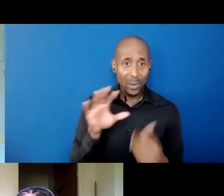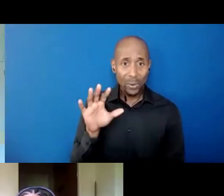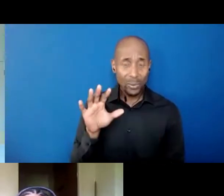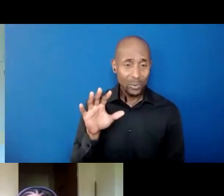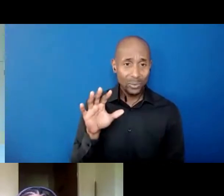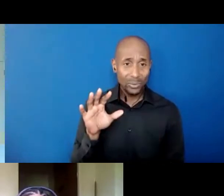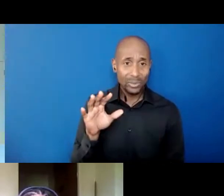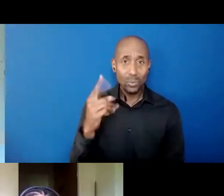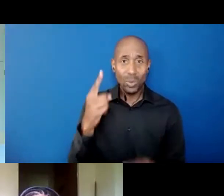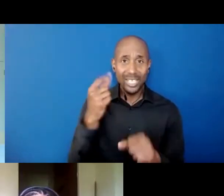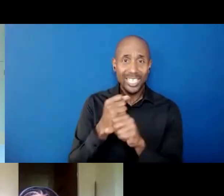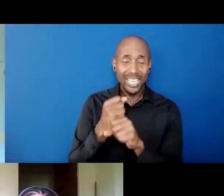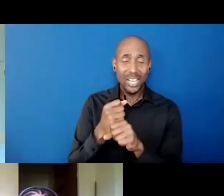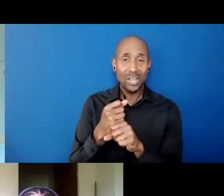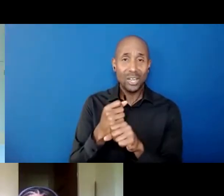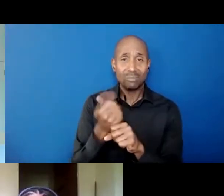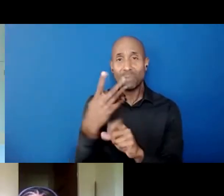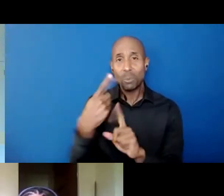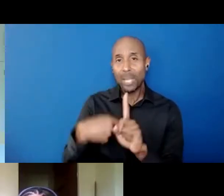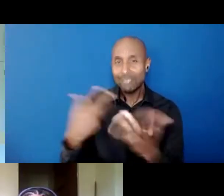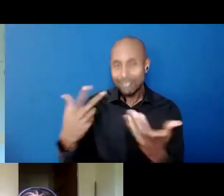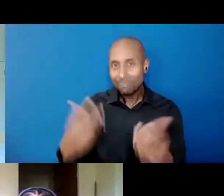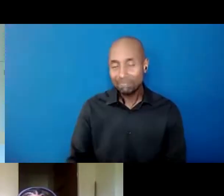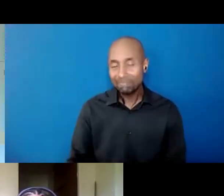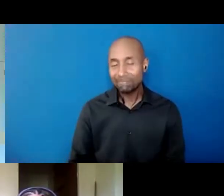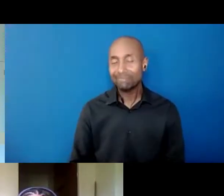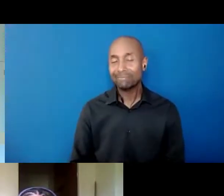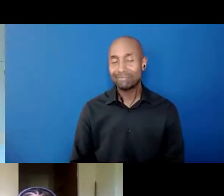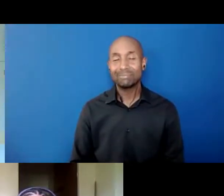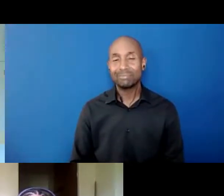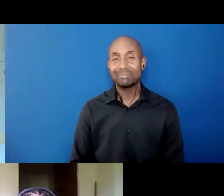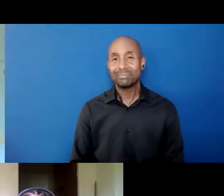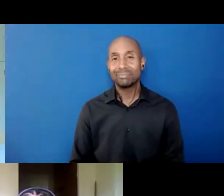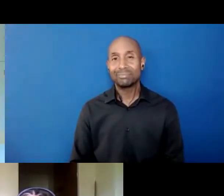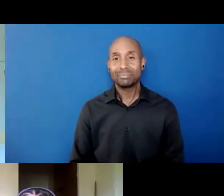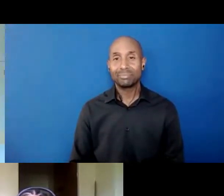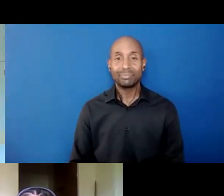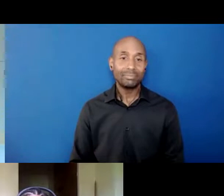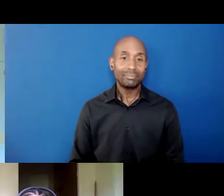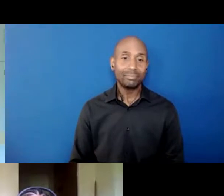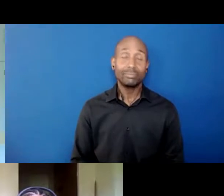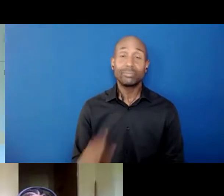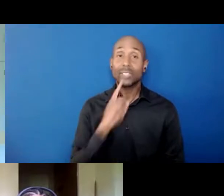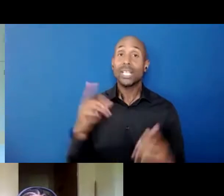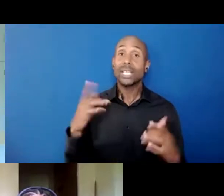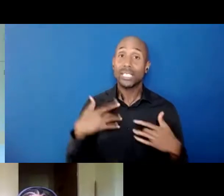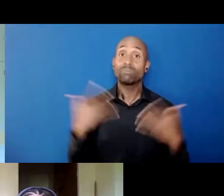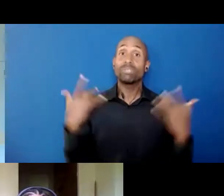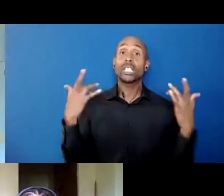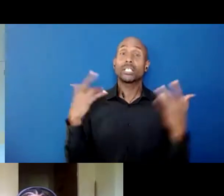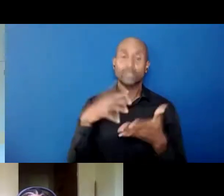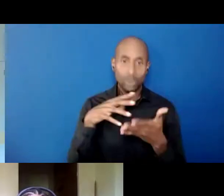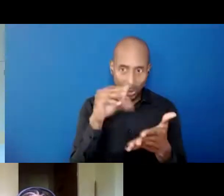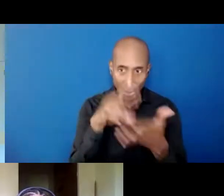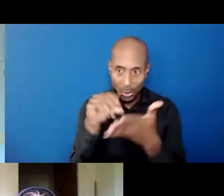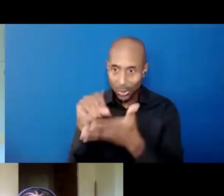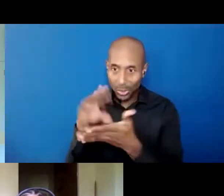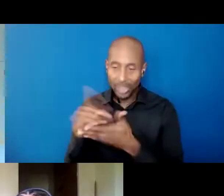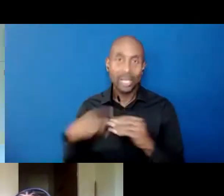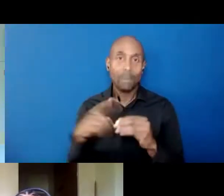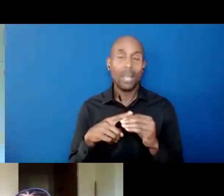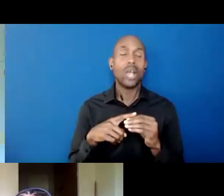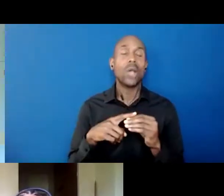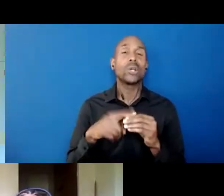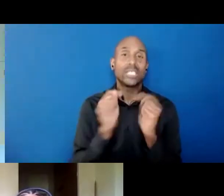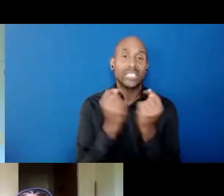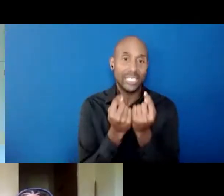a year and some months now, and it's been very exciting to learn what the team does as an